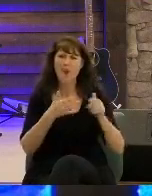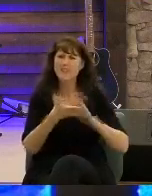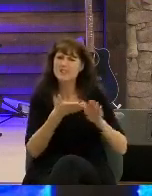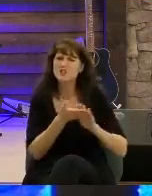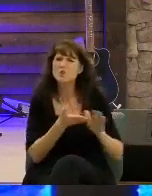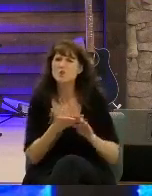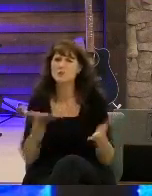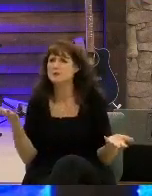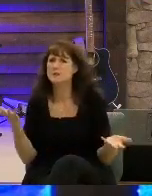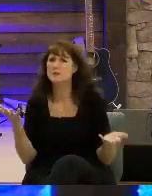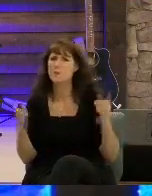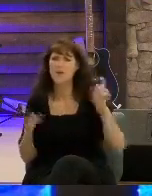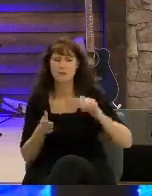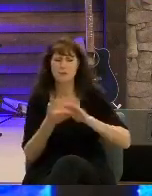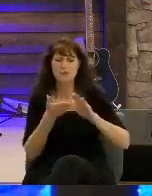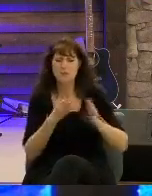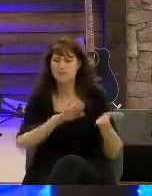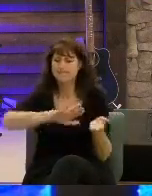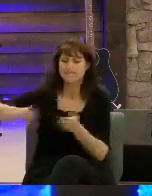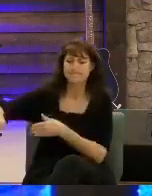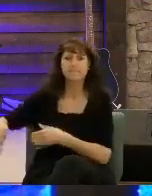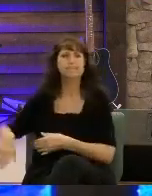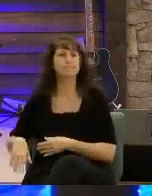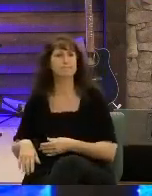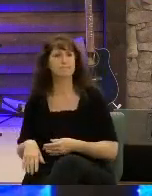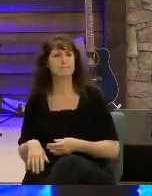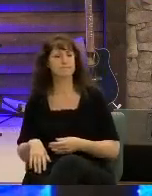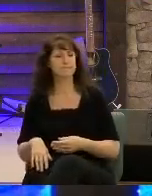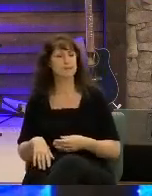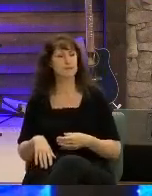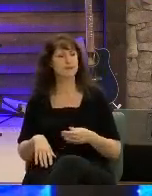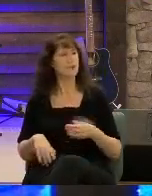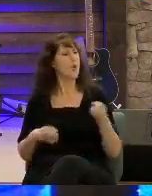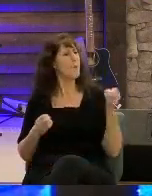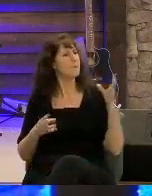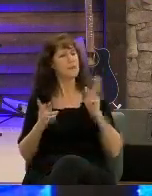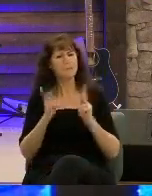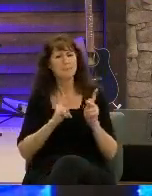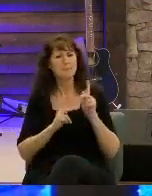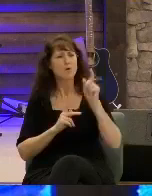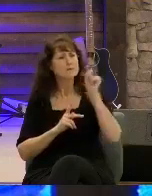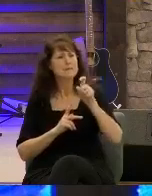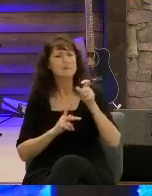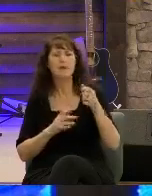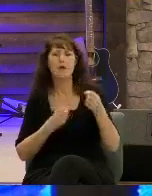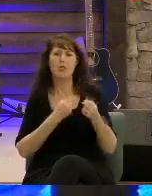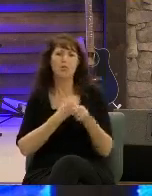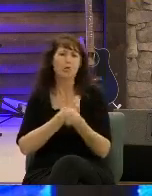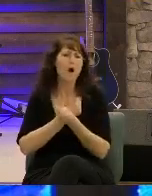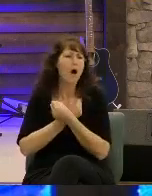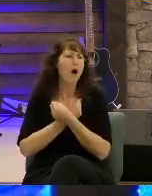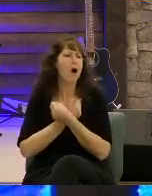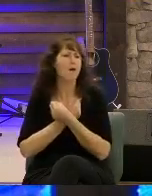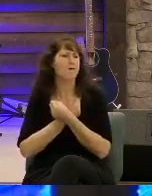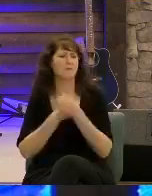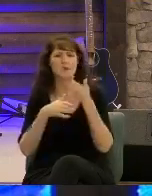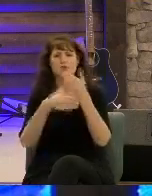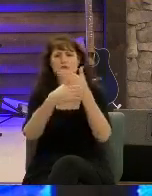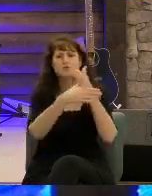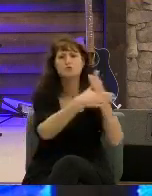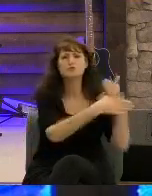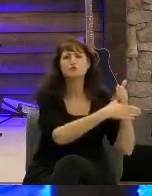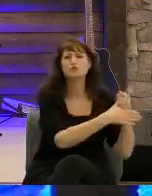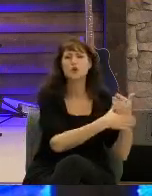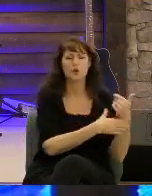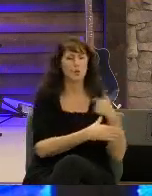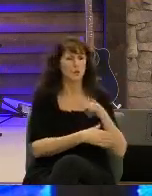get rid of these excuses. There's so many people that need love, and we need to be loved by them. You